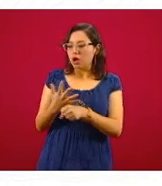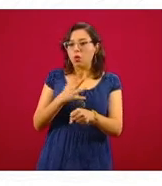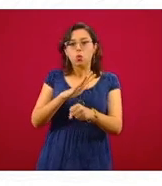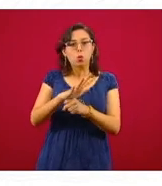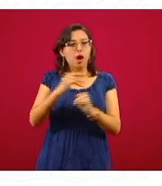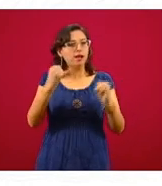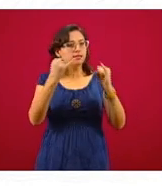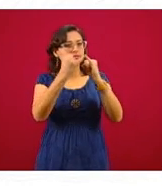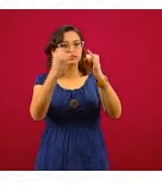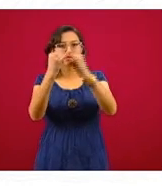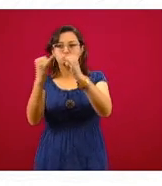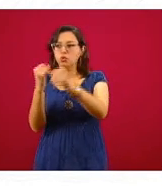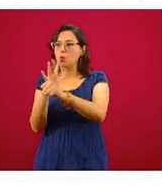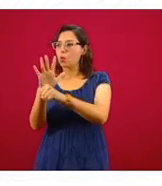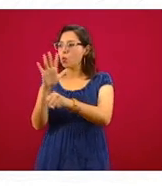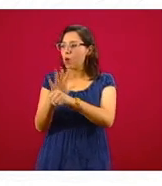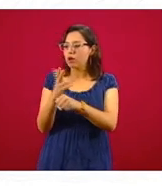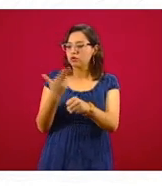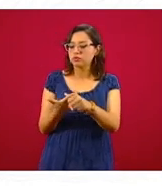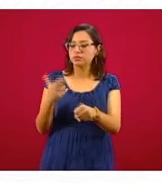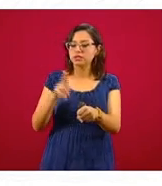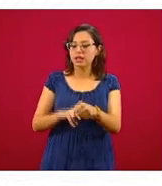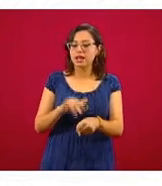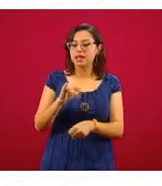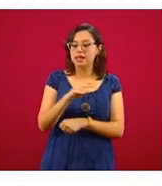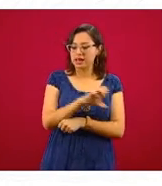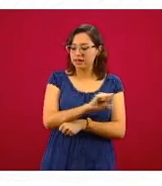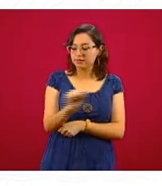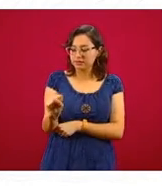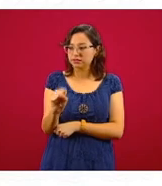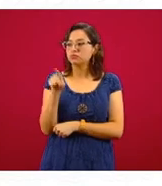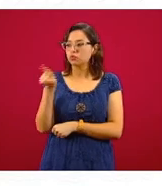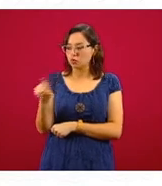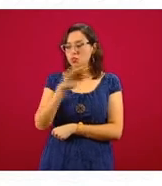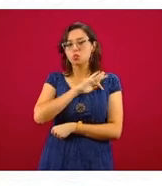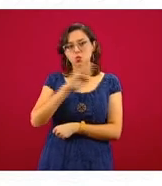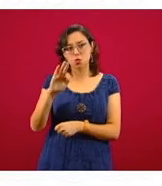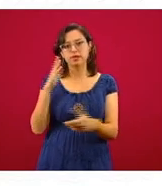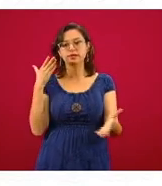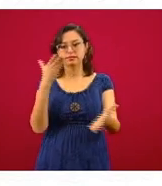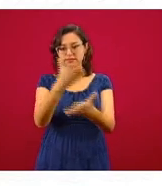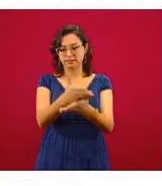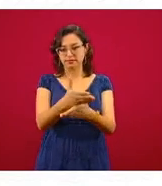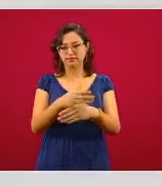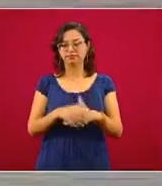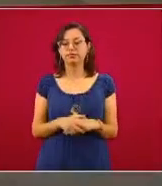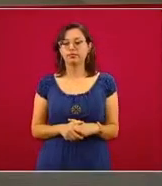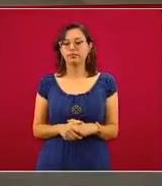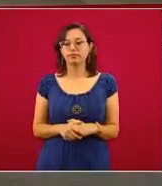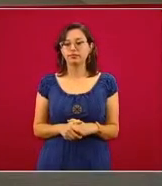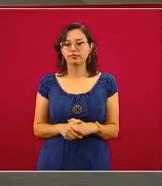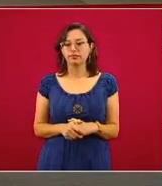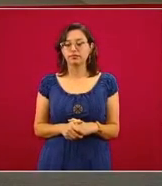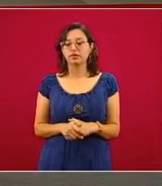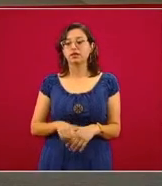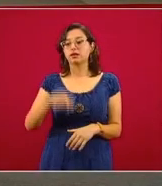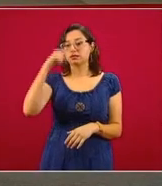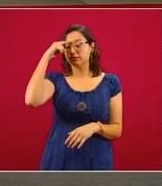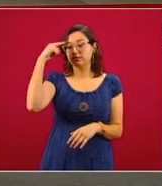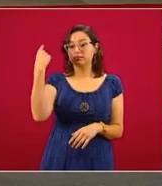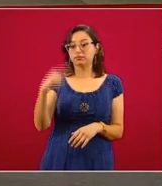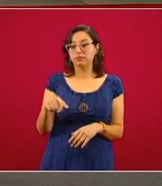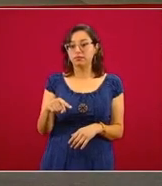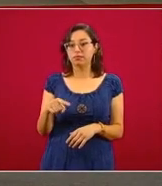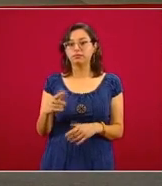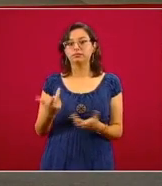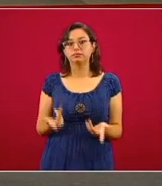y which los hospitales del hospitals Instituto for Mexicano del EAMS, the Seguro Mexican Social, Social a las que Security puede Institute, acudir una are persona available for you to para que go no to estén aún con so tener that